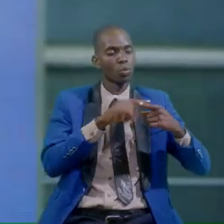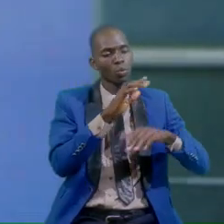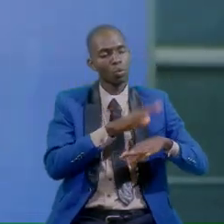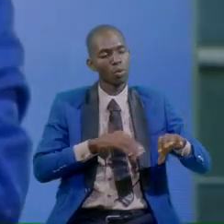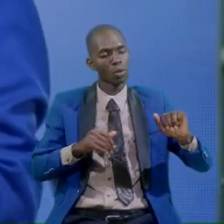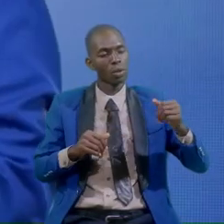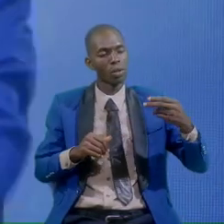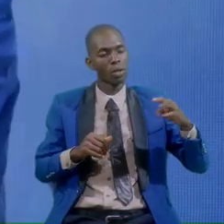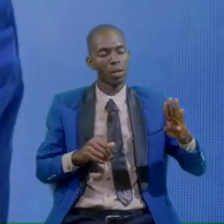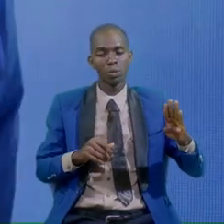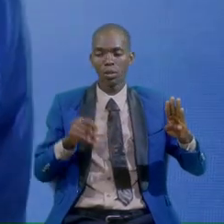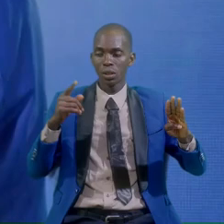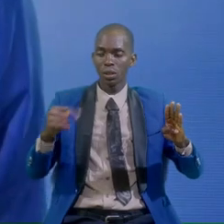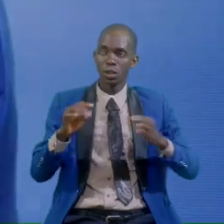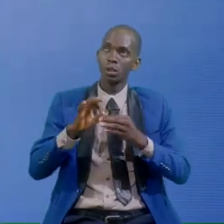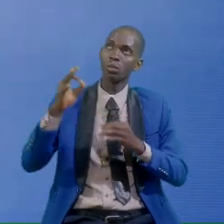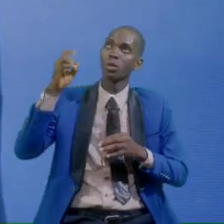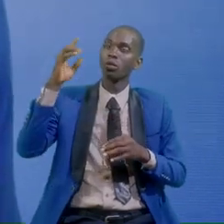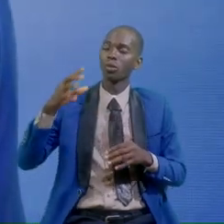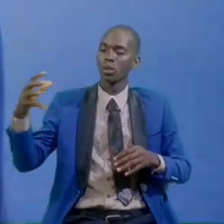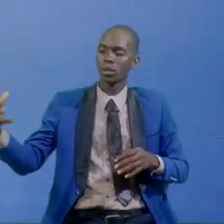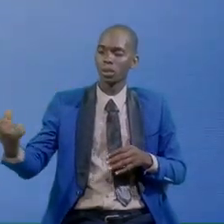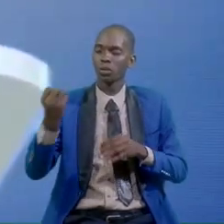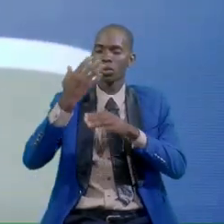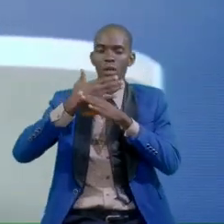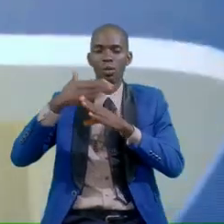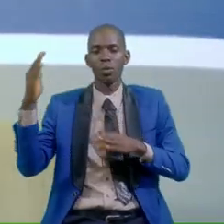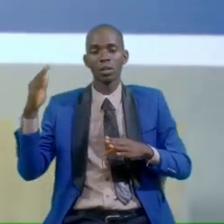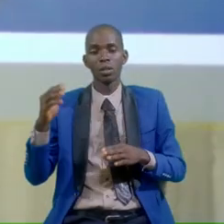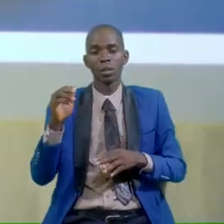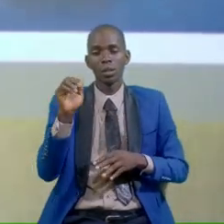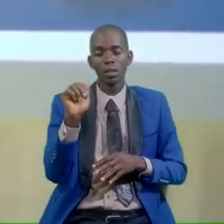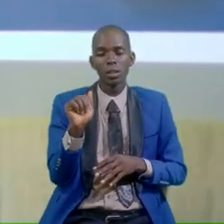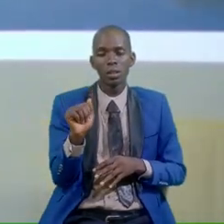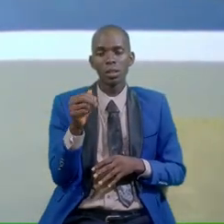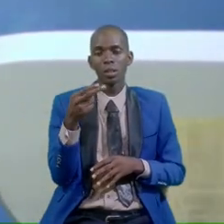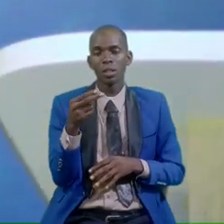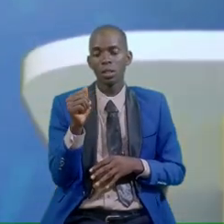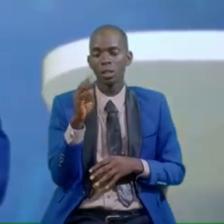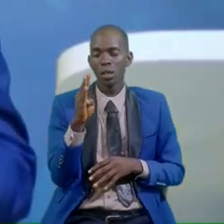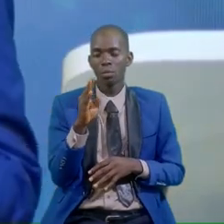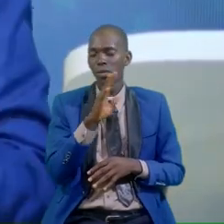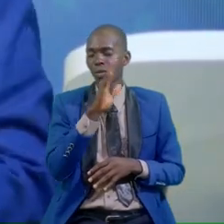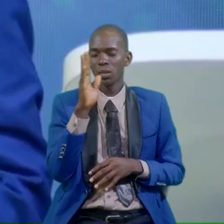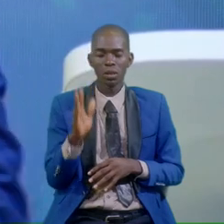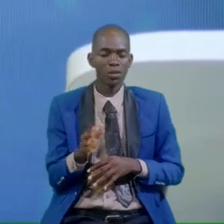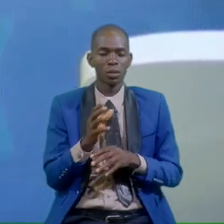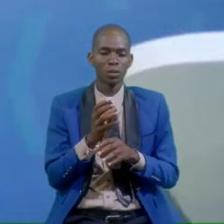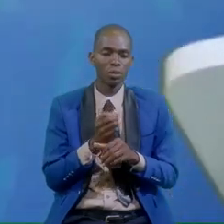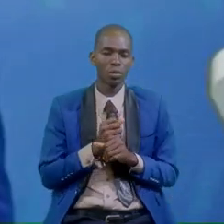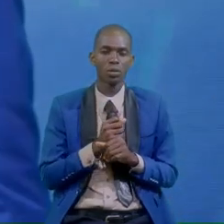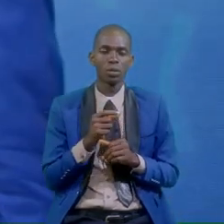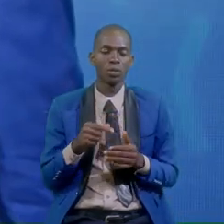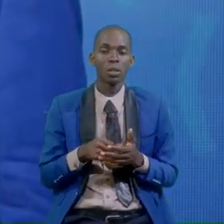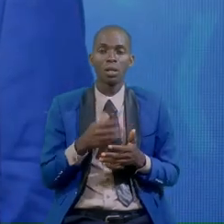Vain seekers. Ahab never got what he sought. And the people who leave